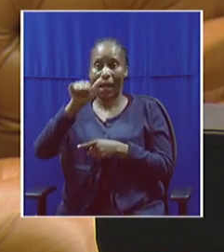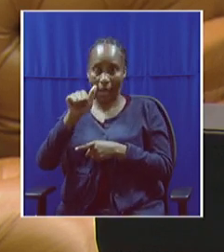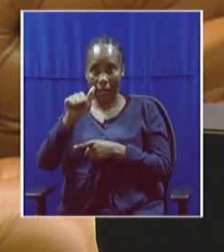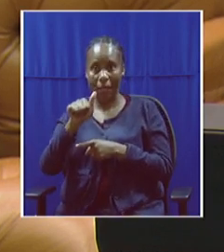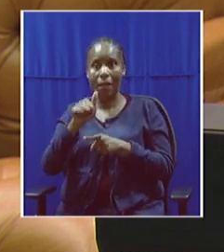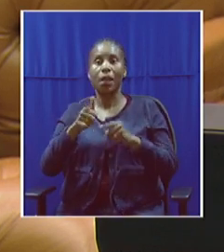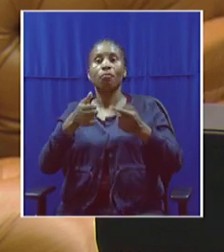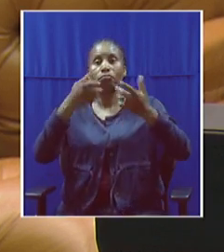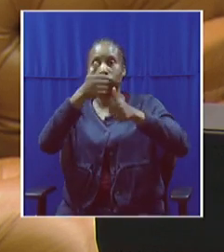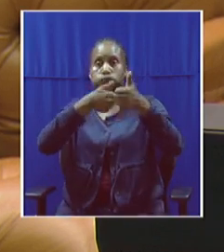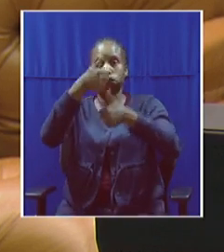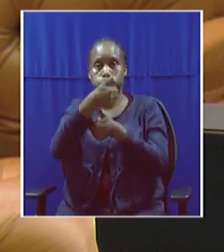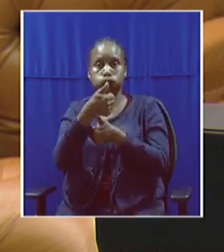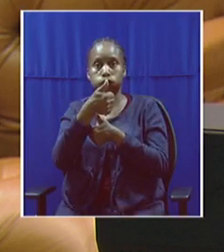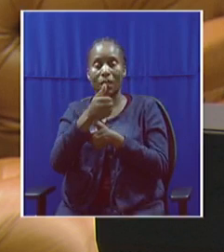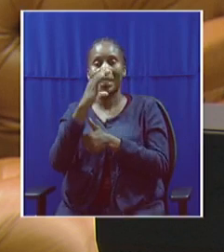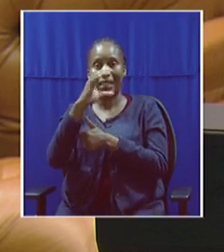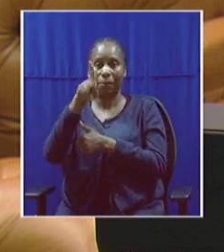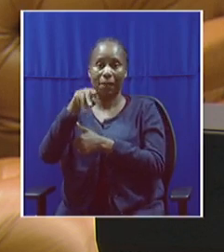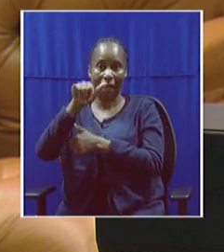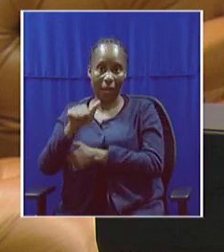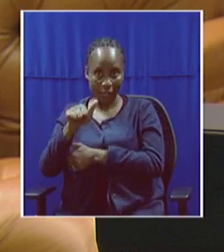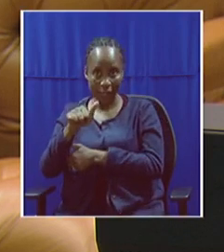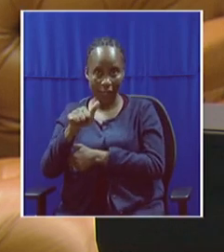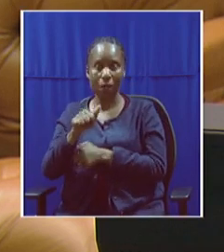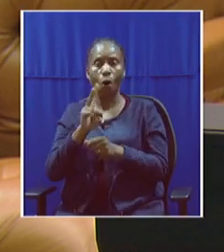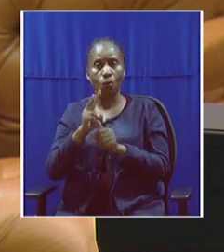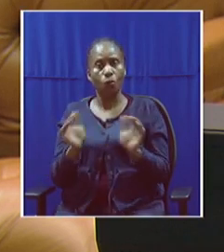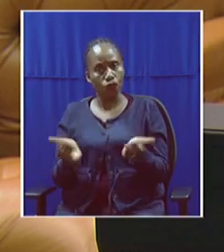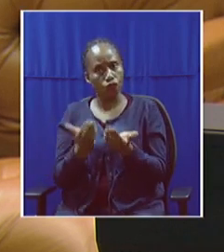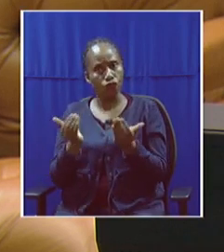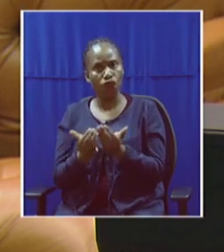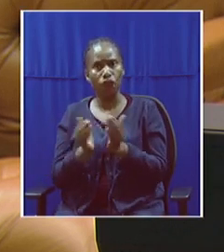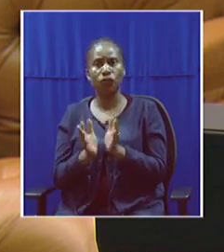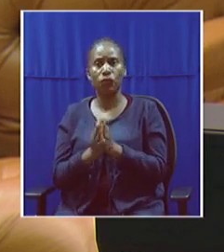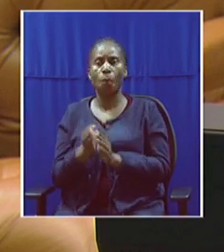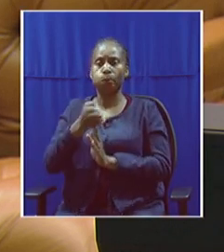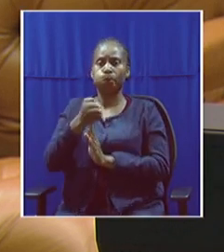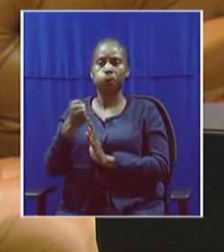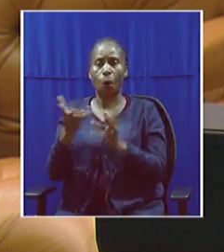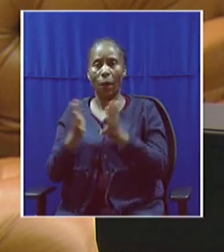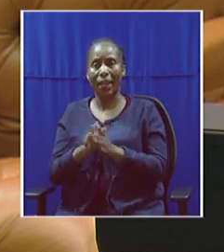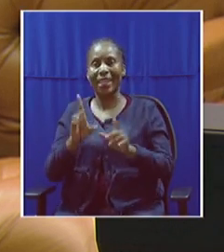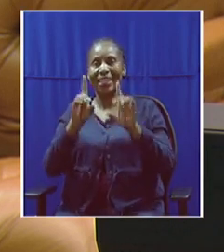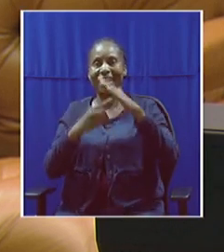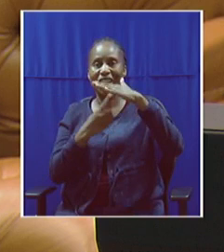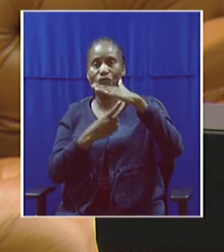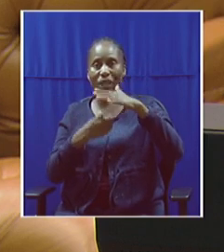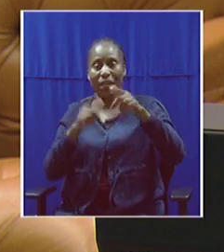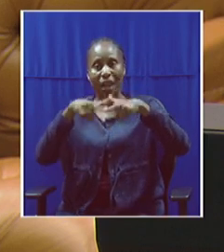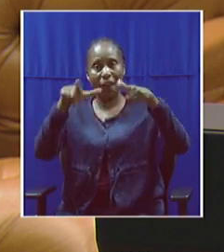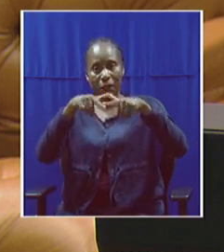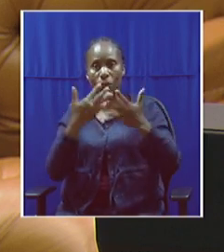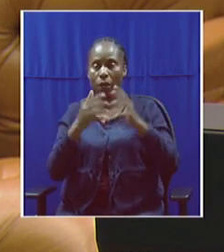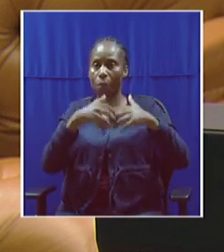governance CPAs also have been encouraged to get together dist District level to establish District